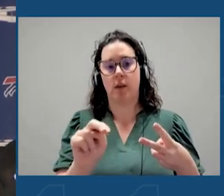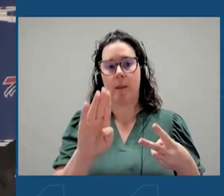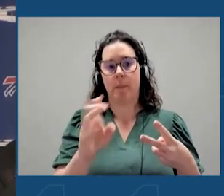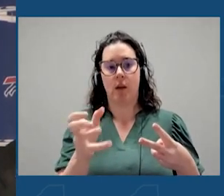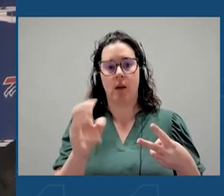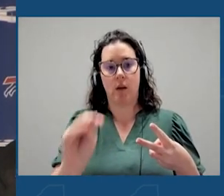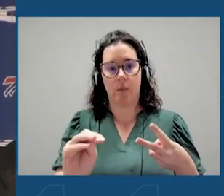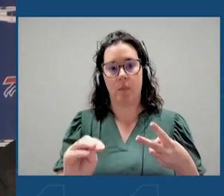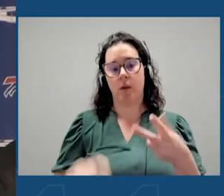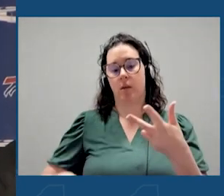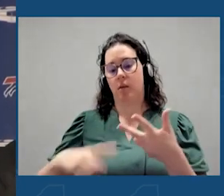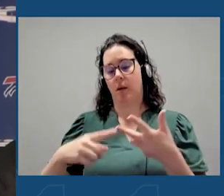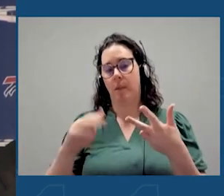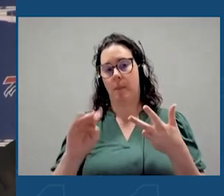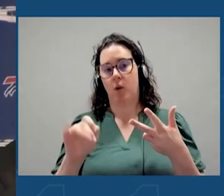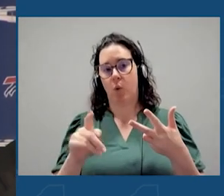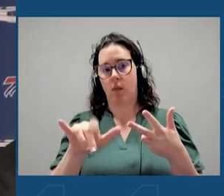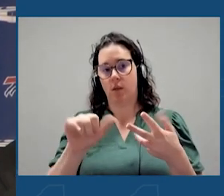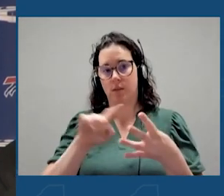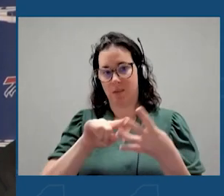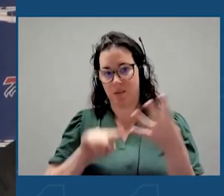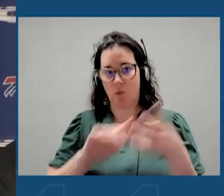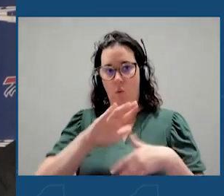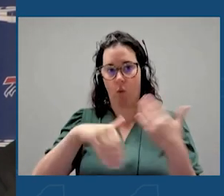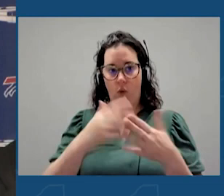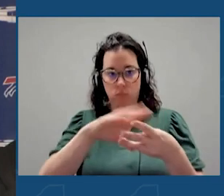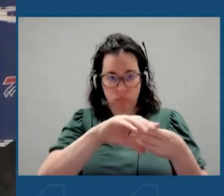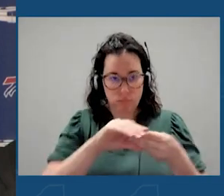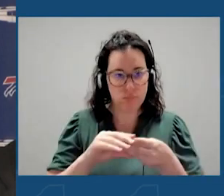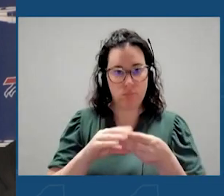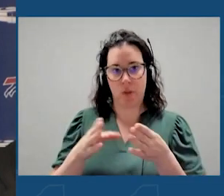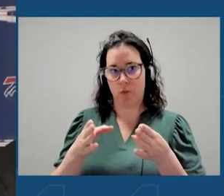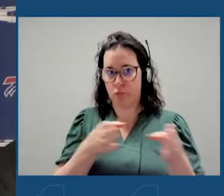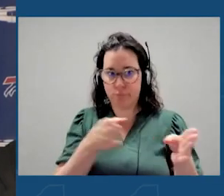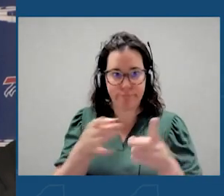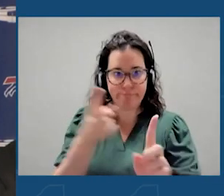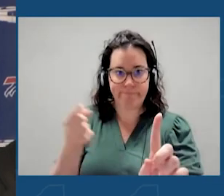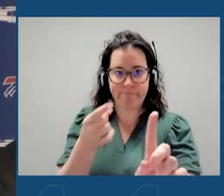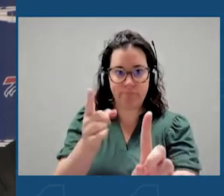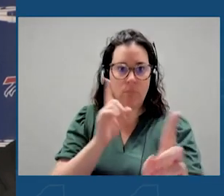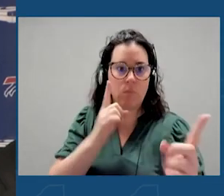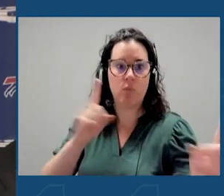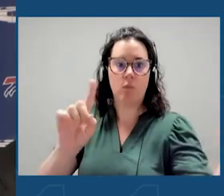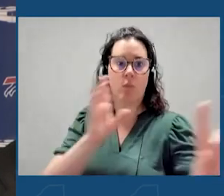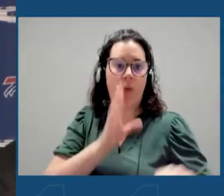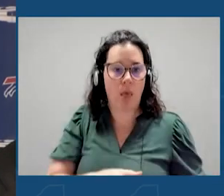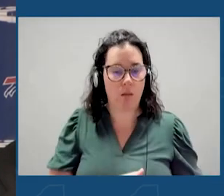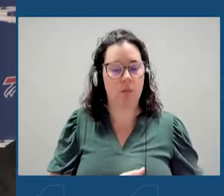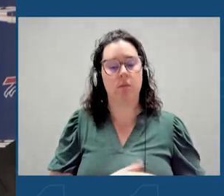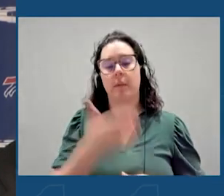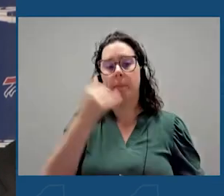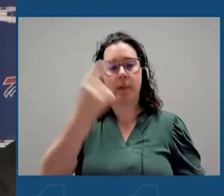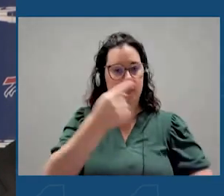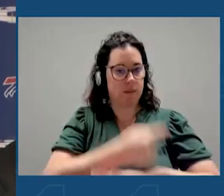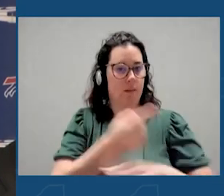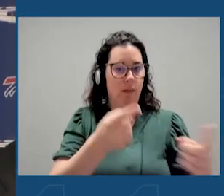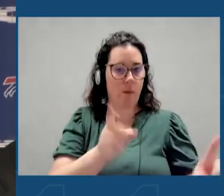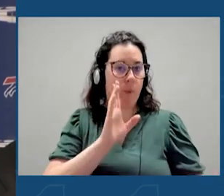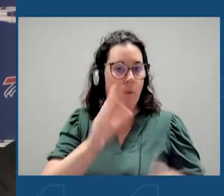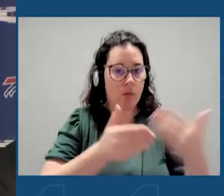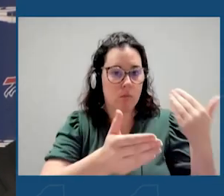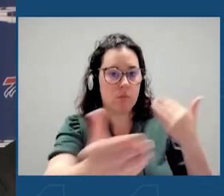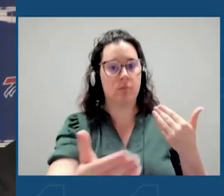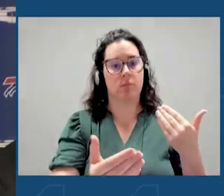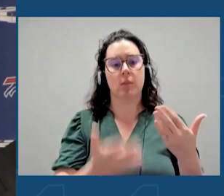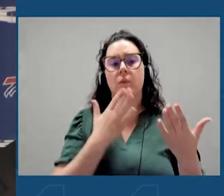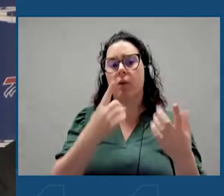this organization on a path of sustained success. Our best days are ahead of us. We thank them for being here with